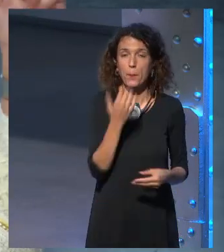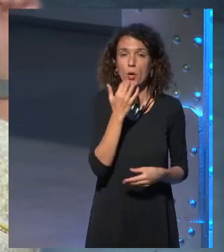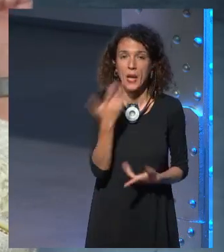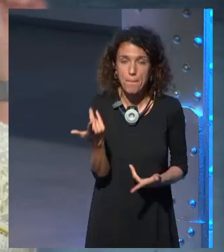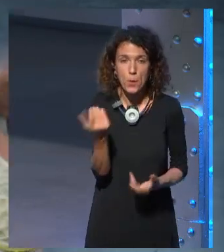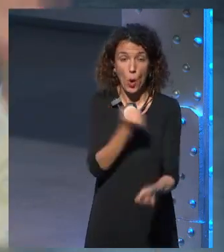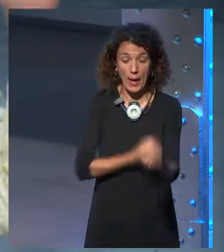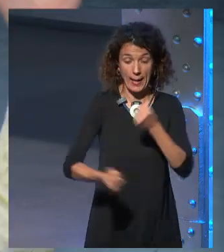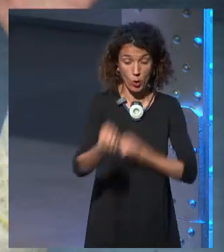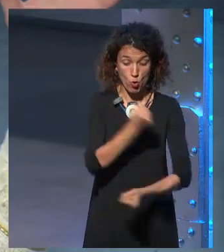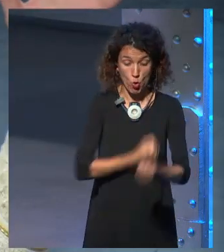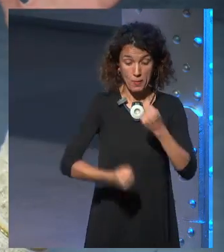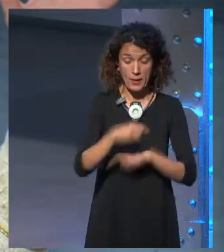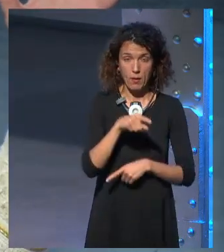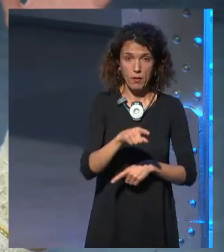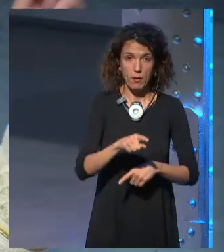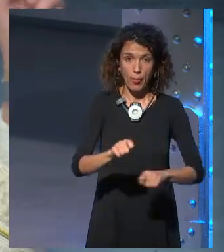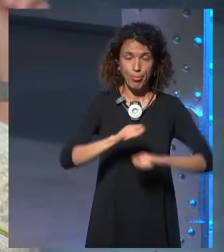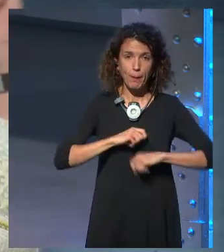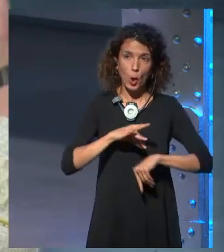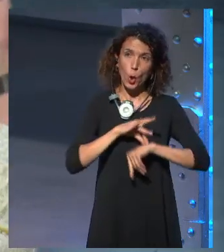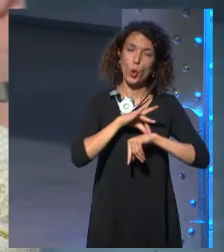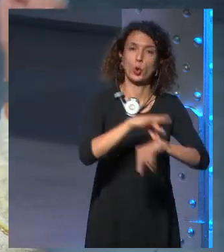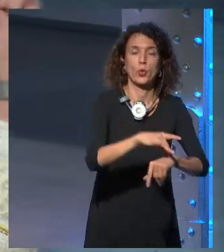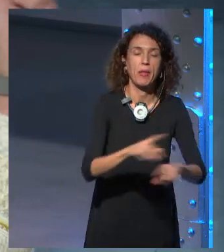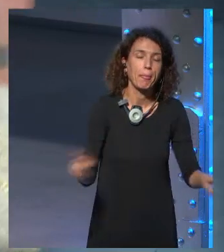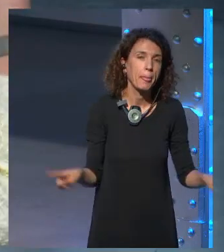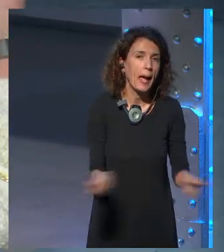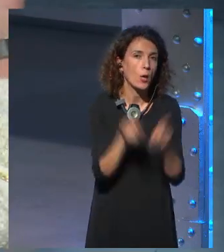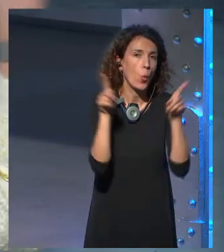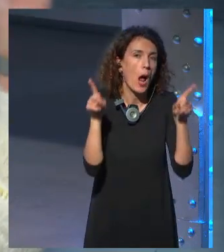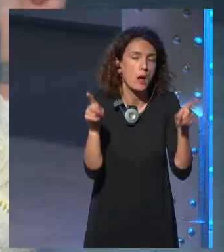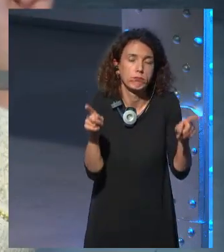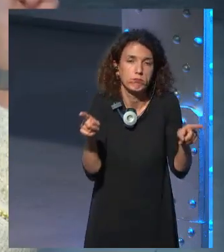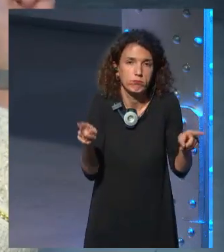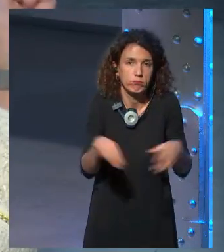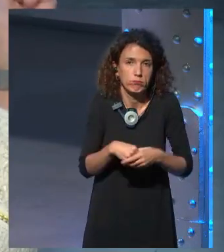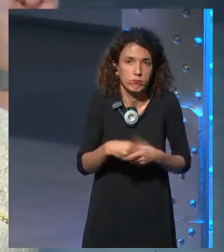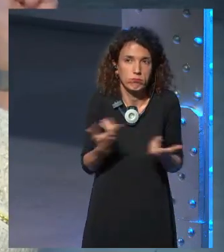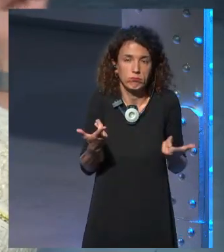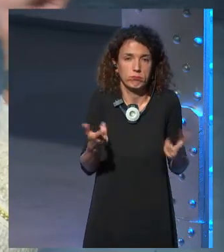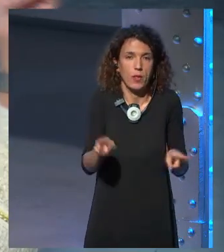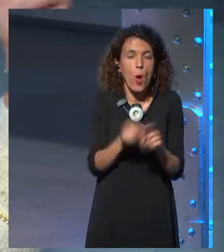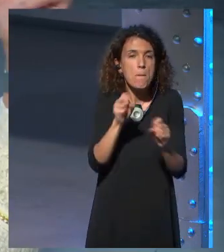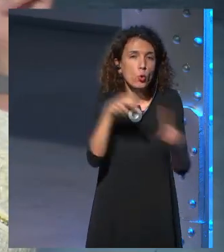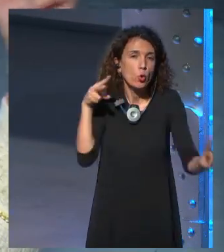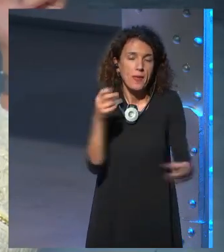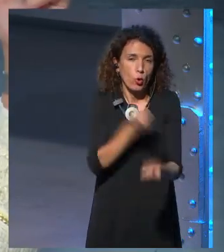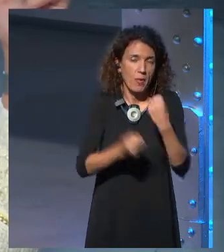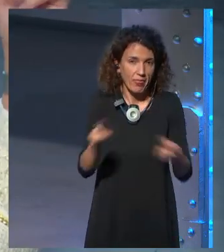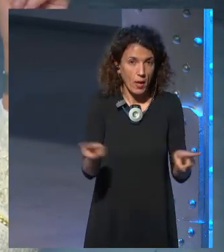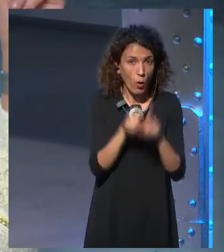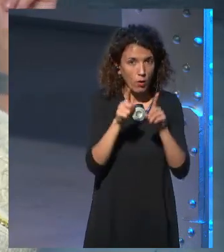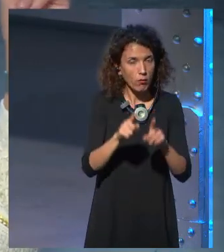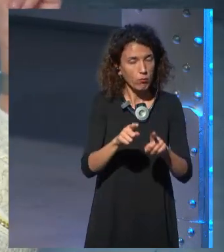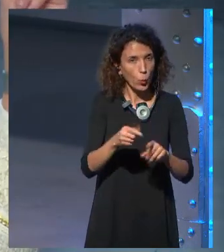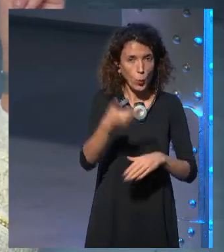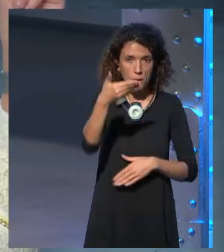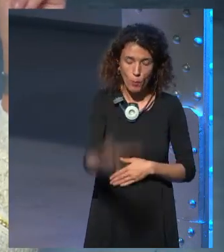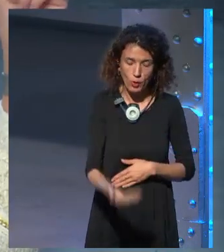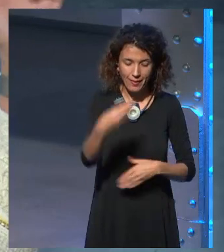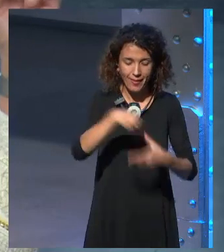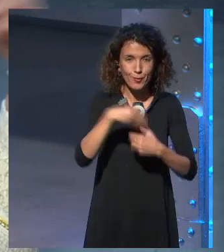And so it's going to drive, whatever our vision is, it's going to play an incredible role in what happens to our young people. So we've got to understand it. And